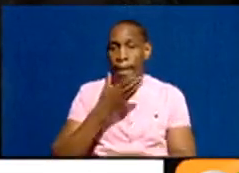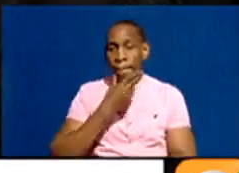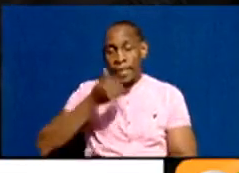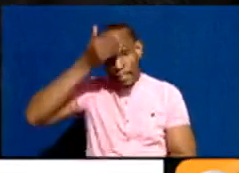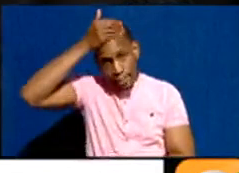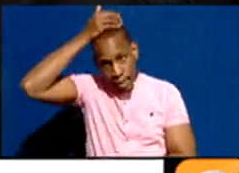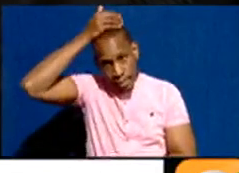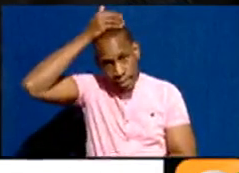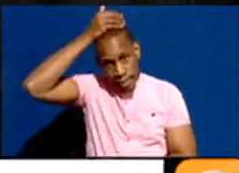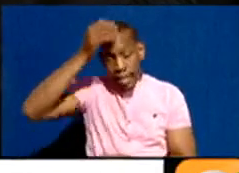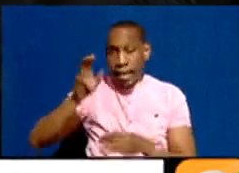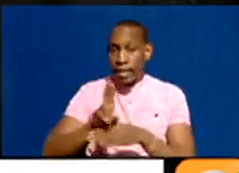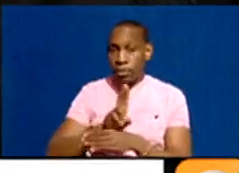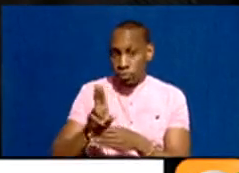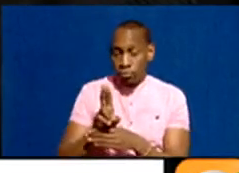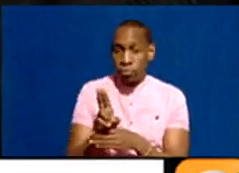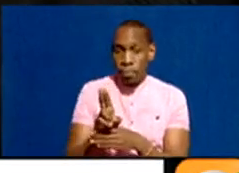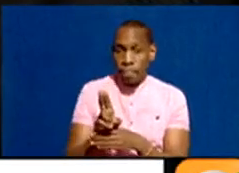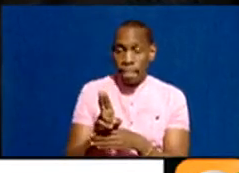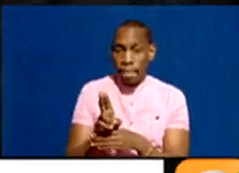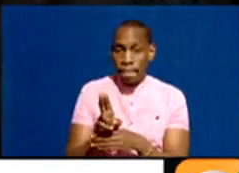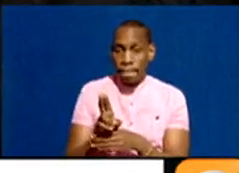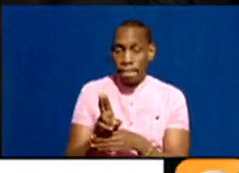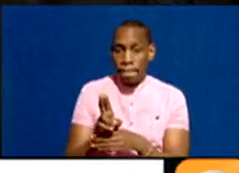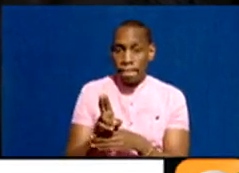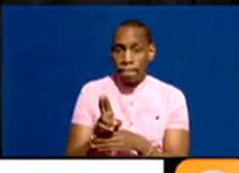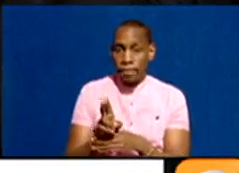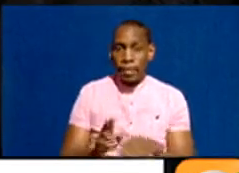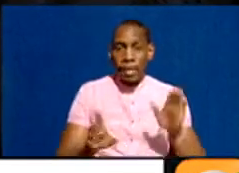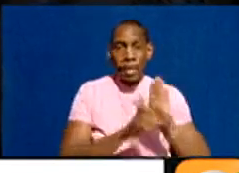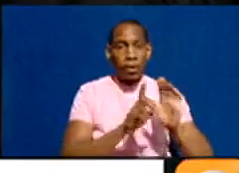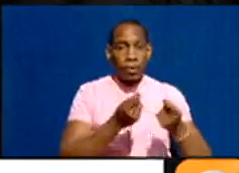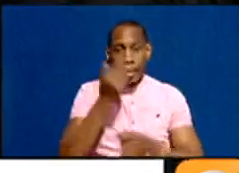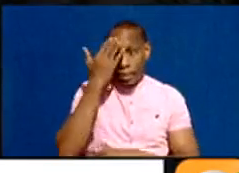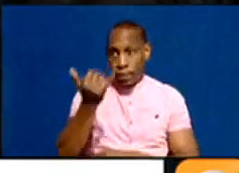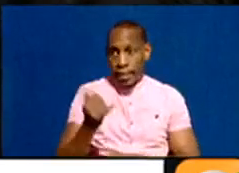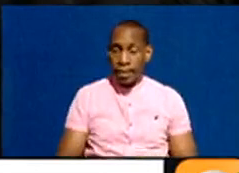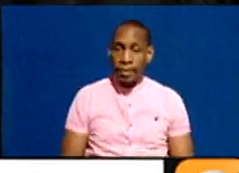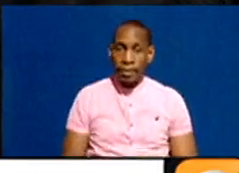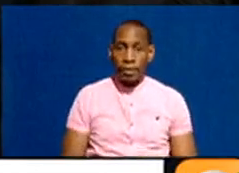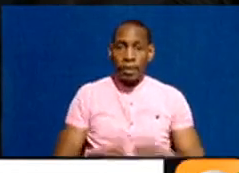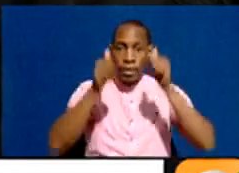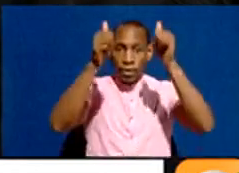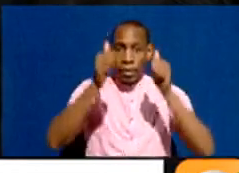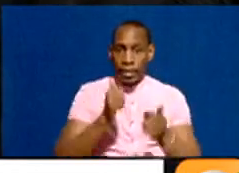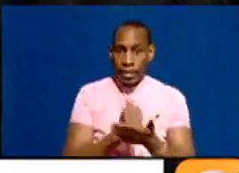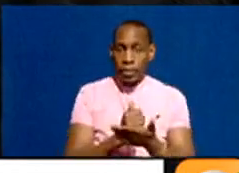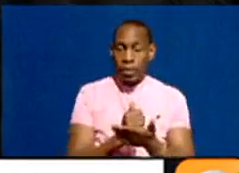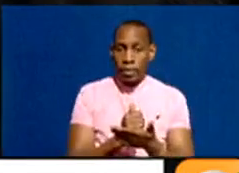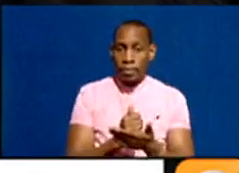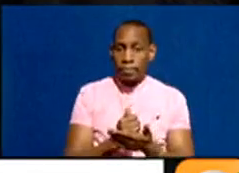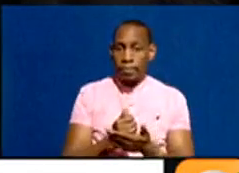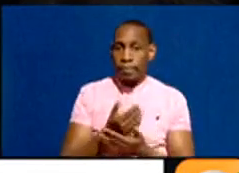Chebukati used was illegal, because in the Gazette notice